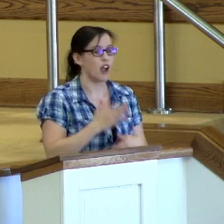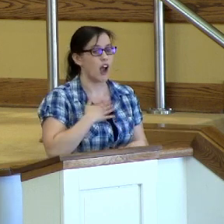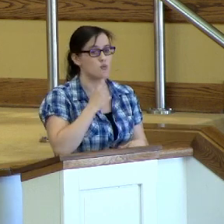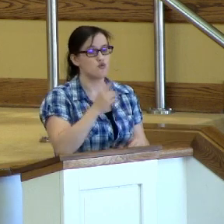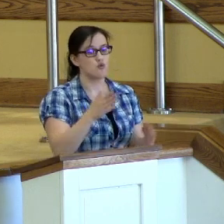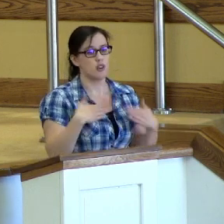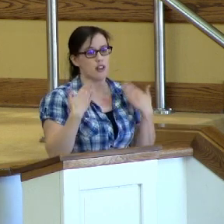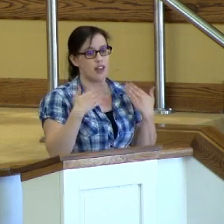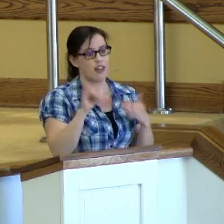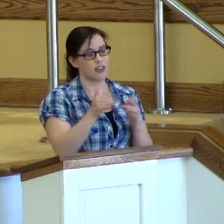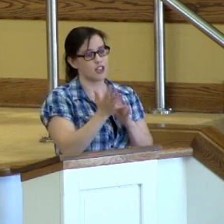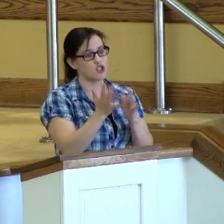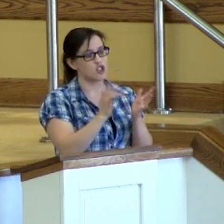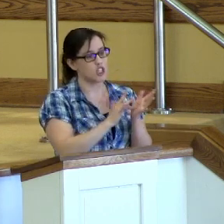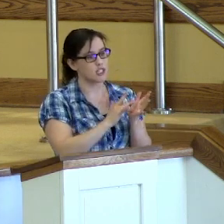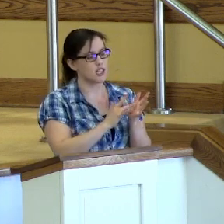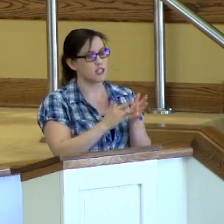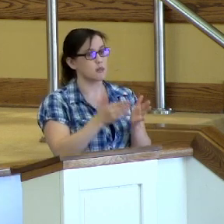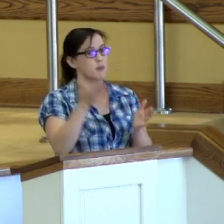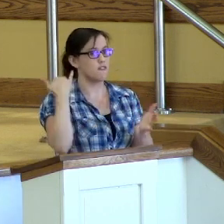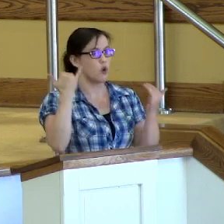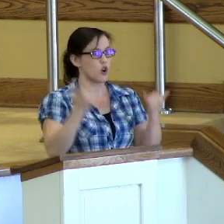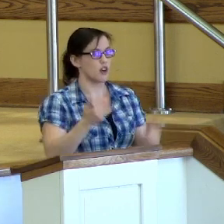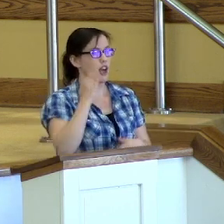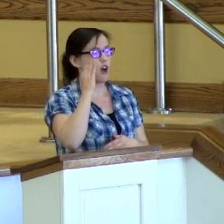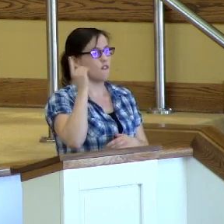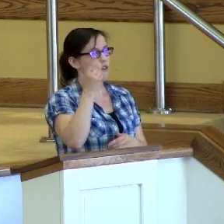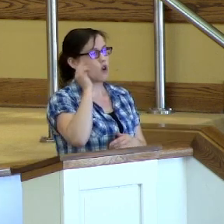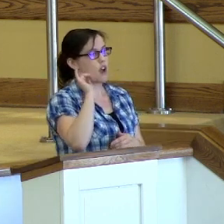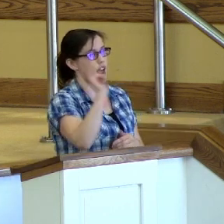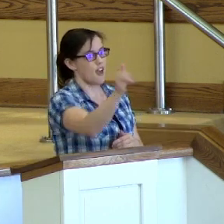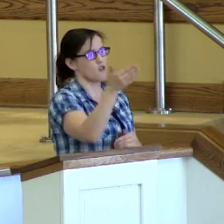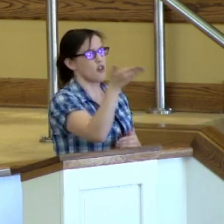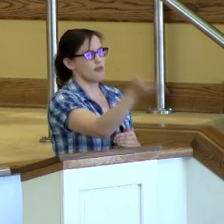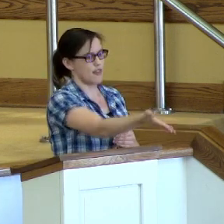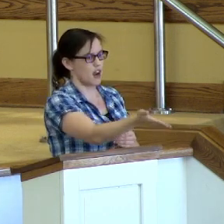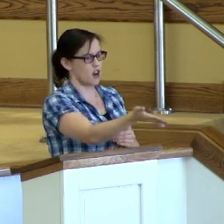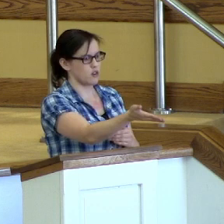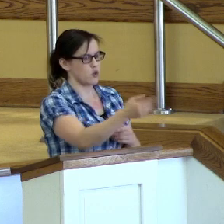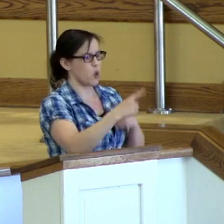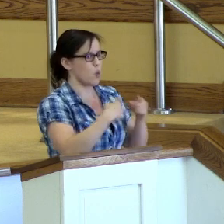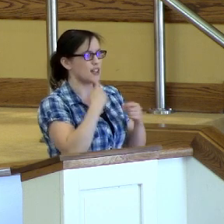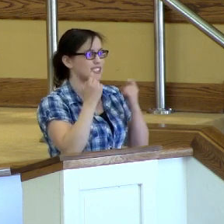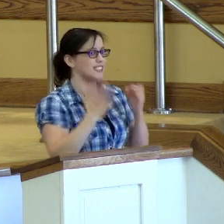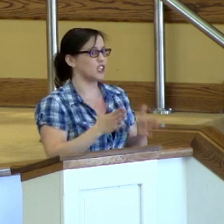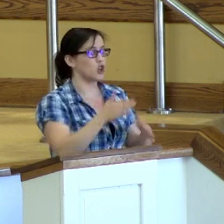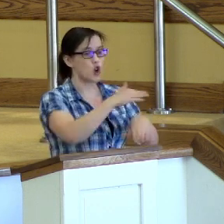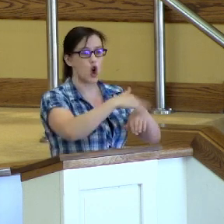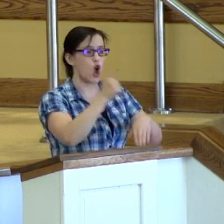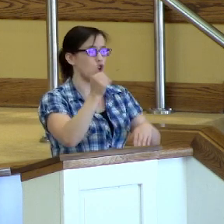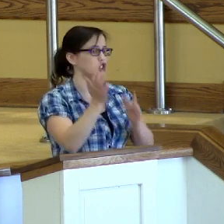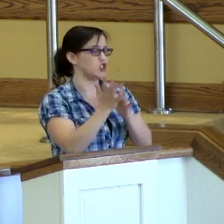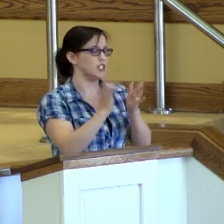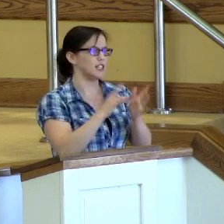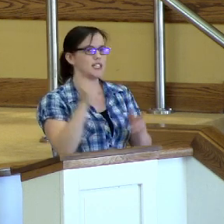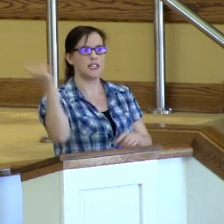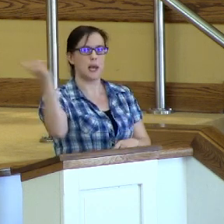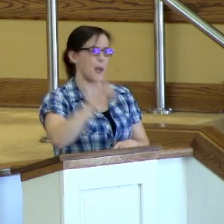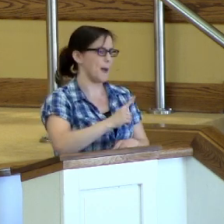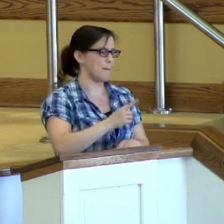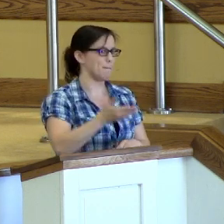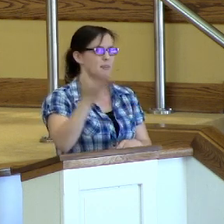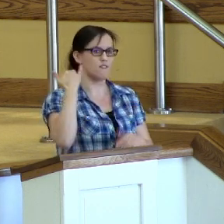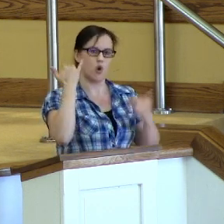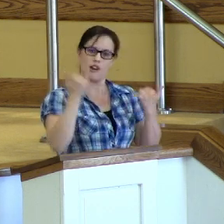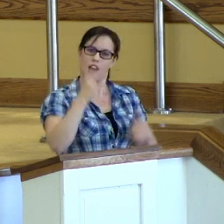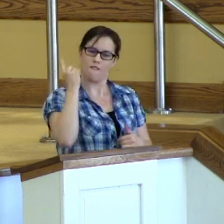Jesus was, is, and always will be there when sinners call. I'm glad he is the I am of the